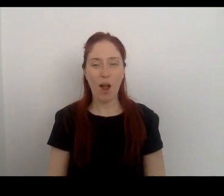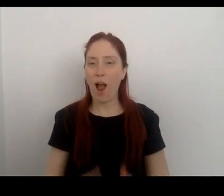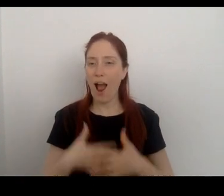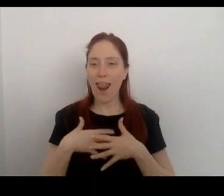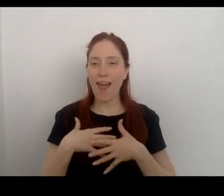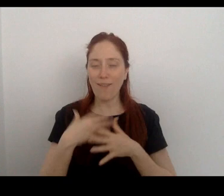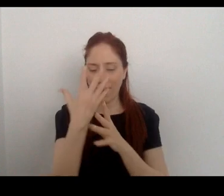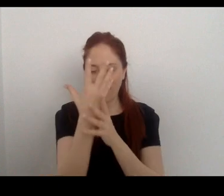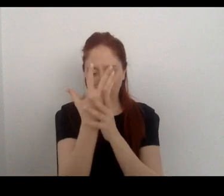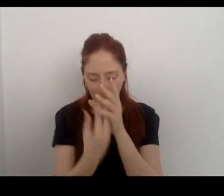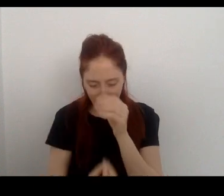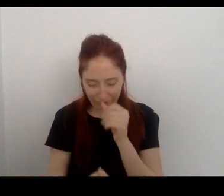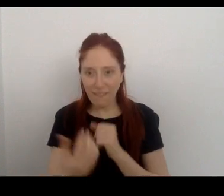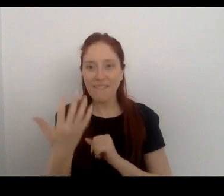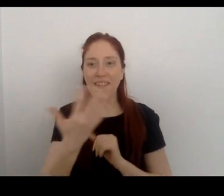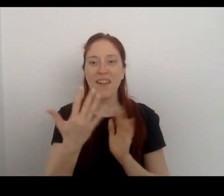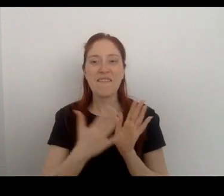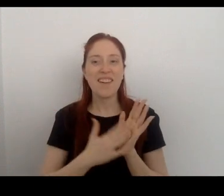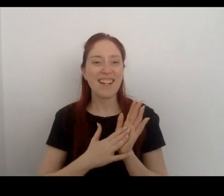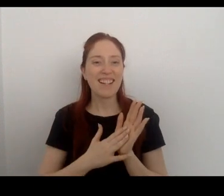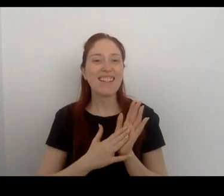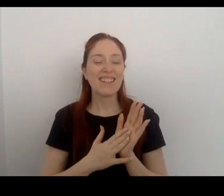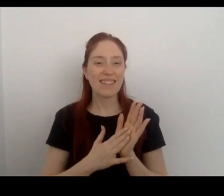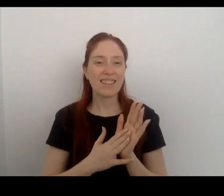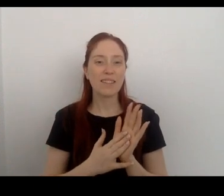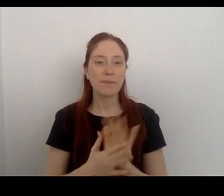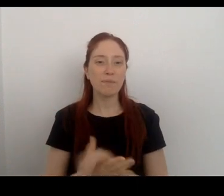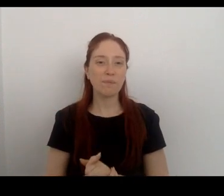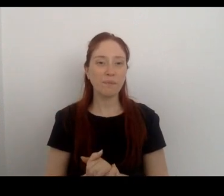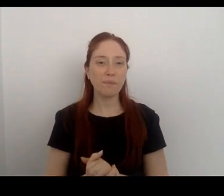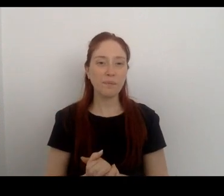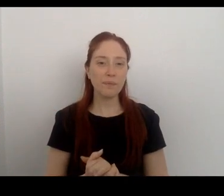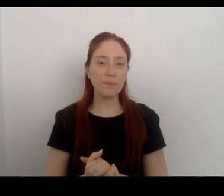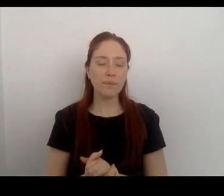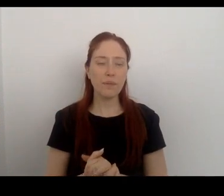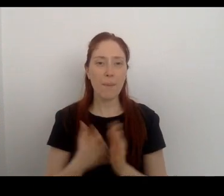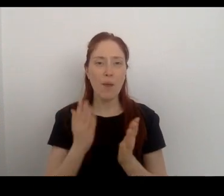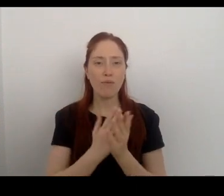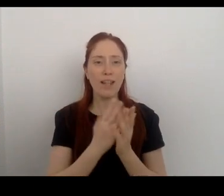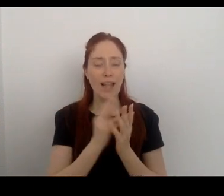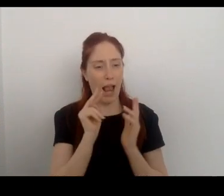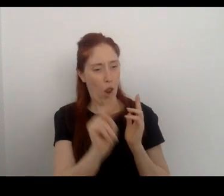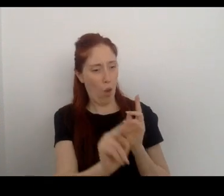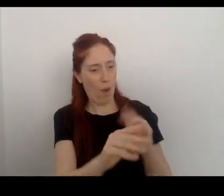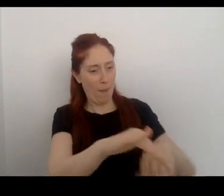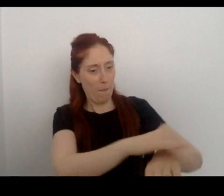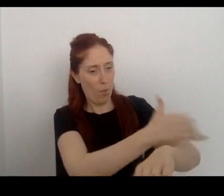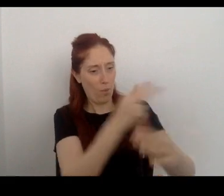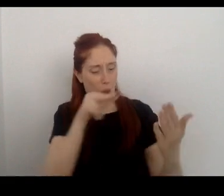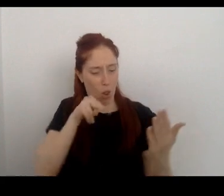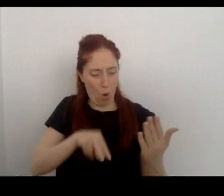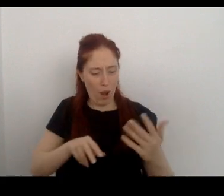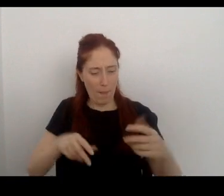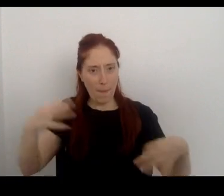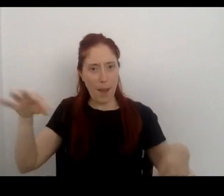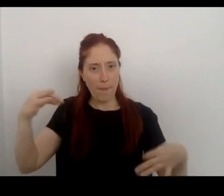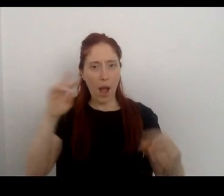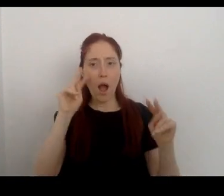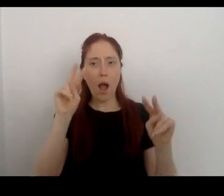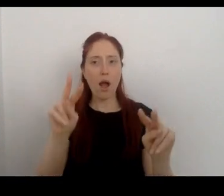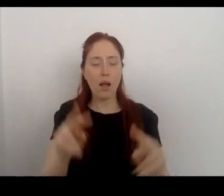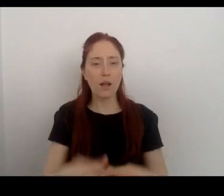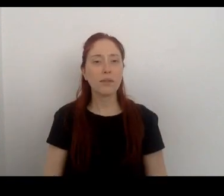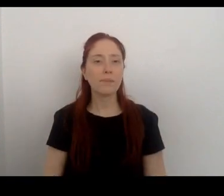little while. Yeah. And I think, you know, looking back at the object, I can see that there's elements where I've sort of veered